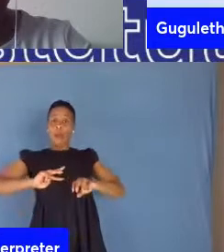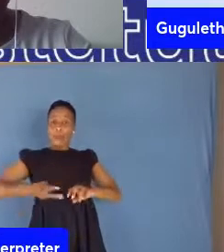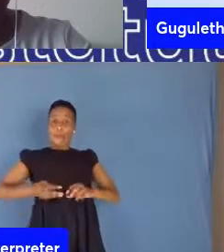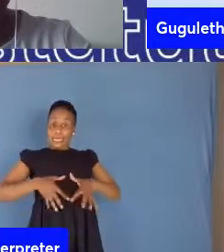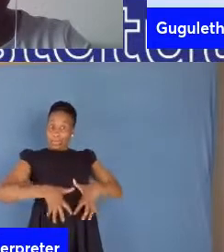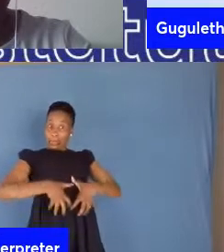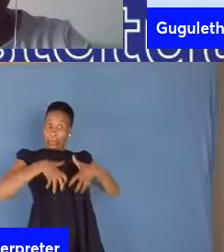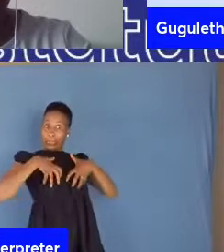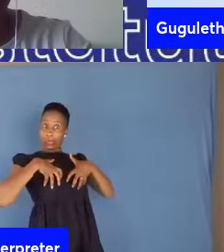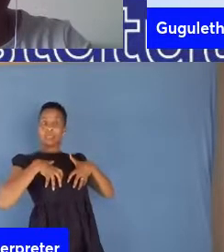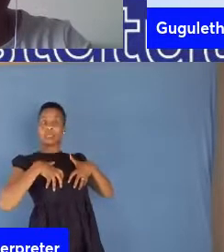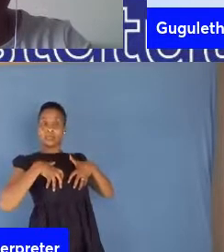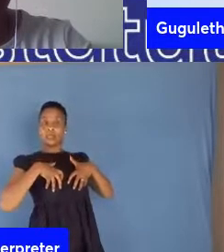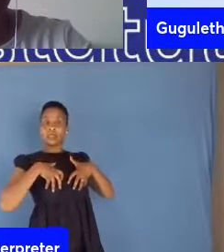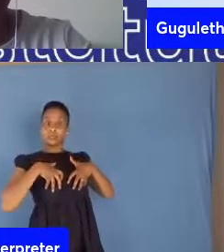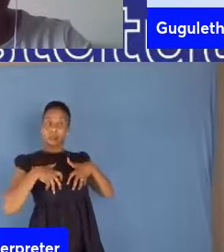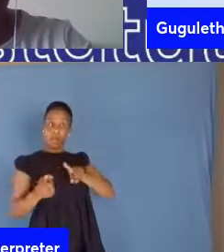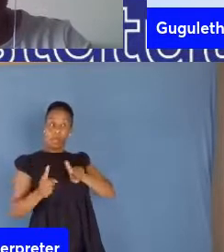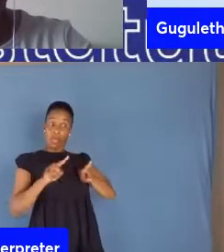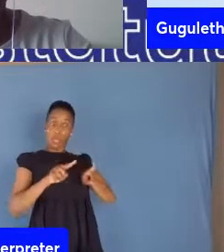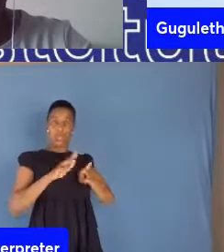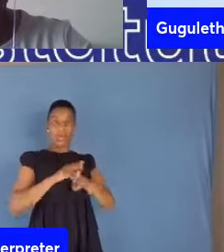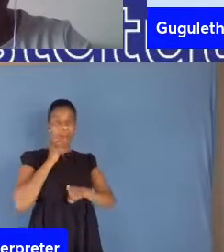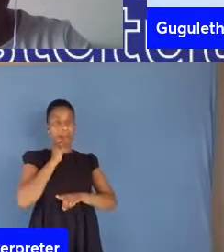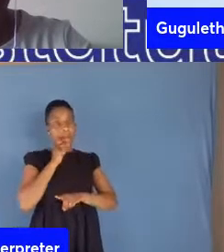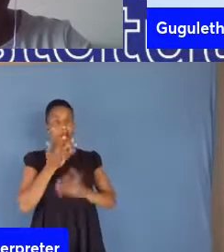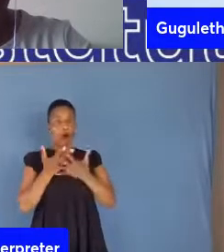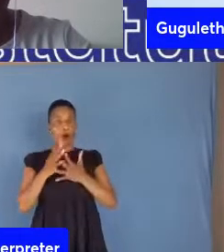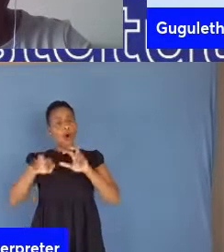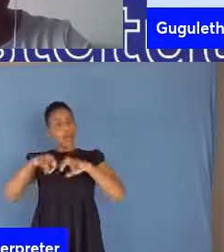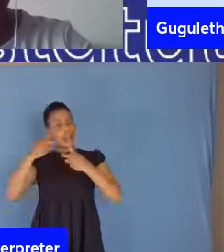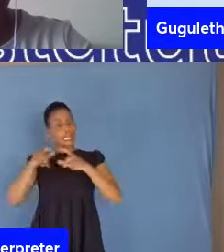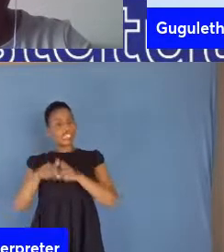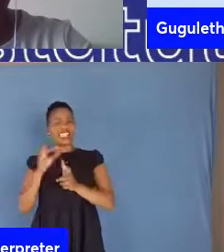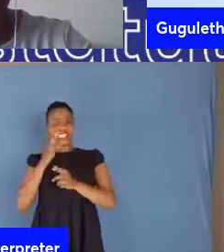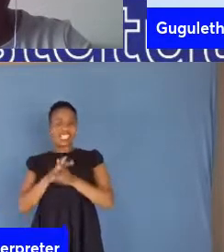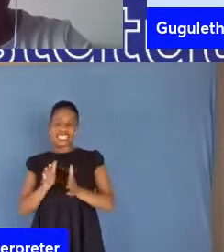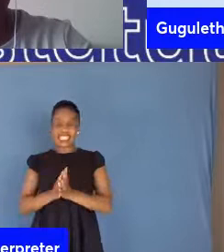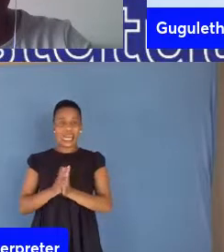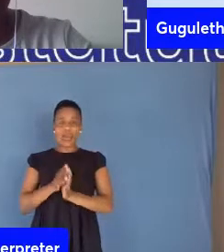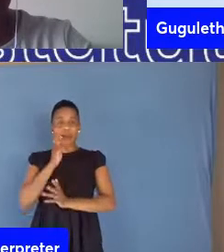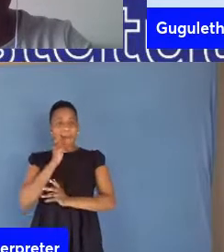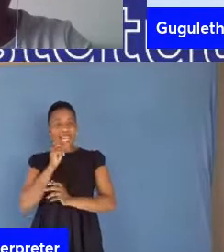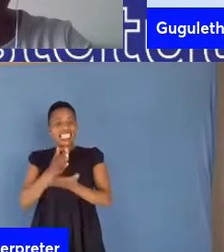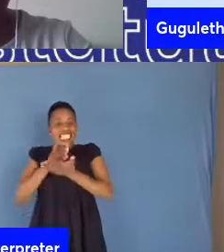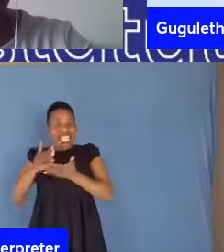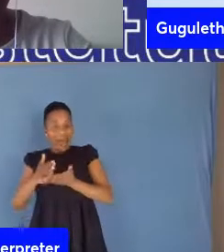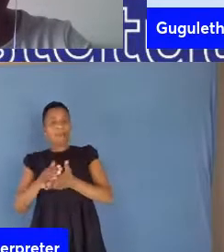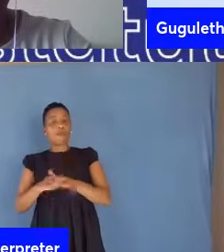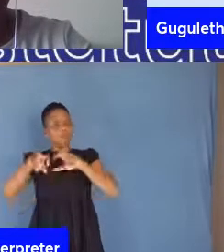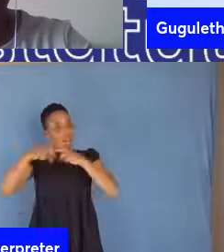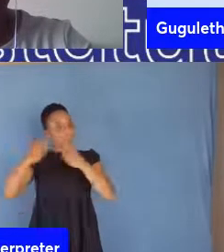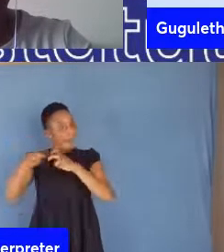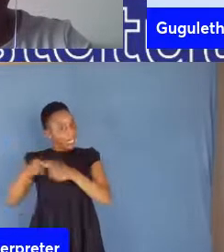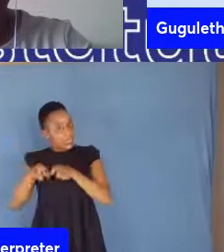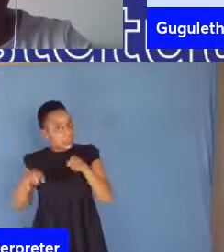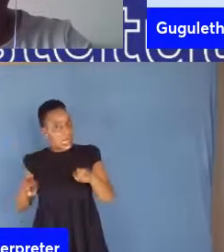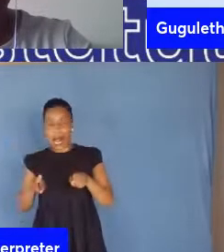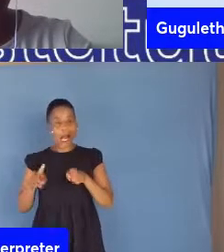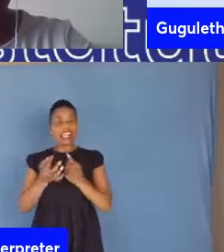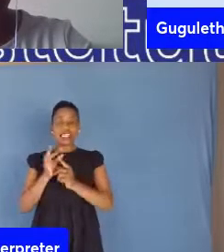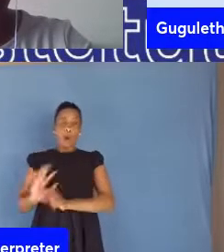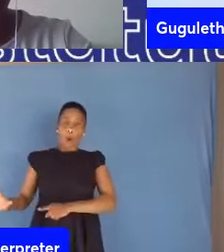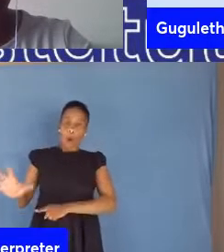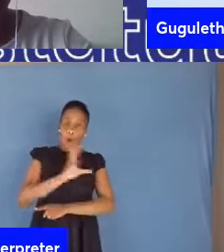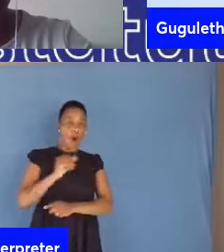at rapists, they don't say some men rape, they say men are trash and all that. And then we get upset. That's fine, we can get